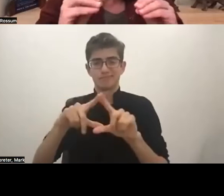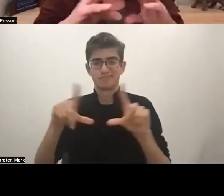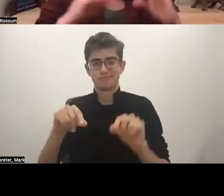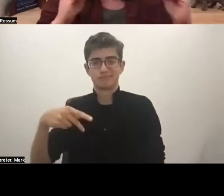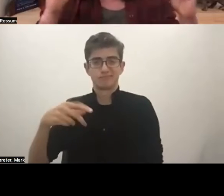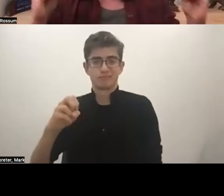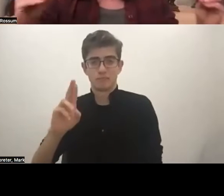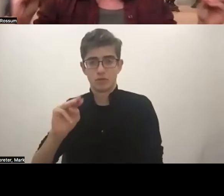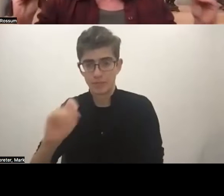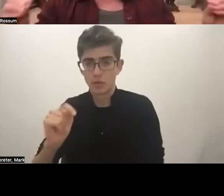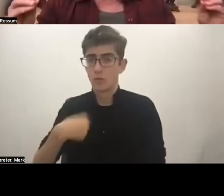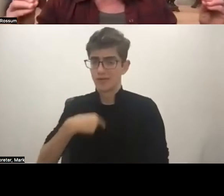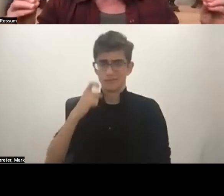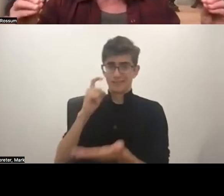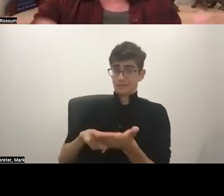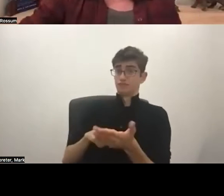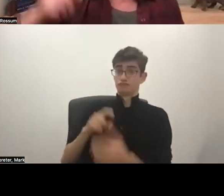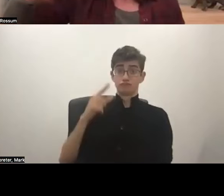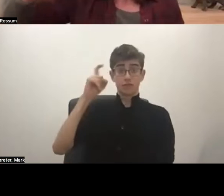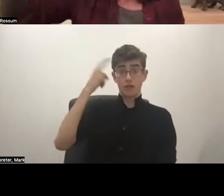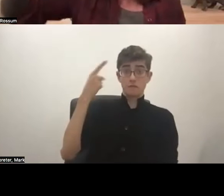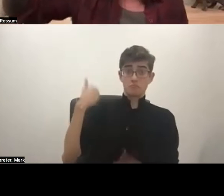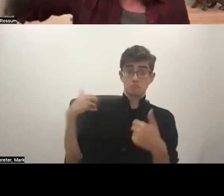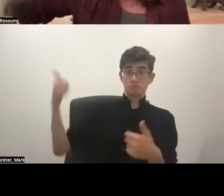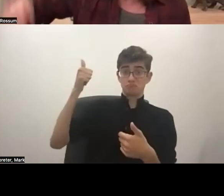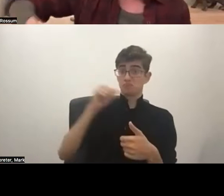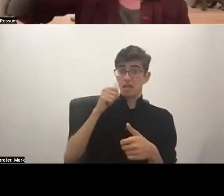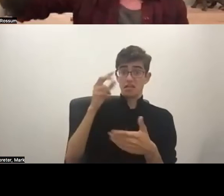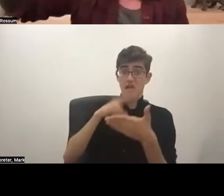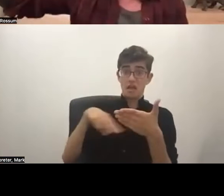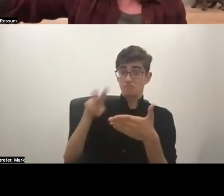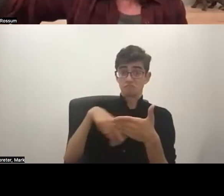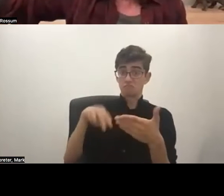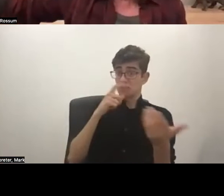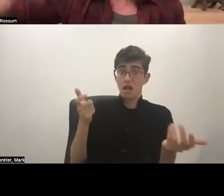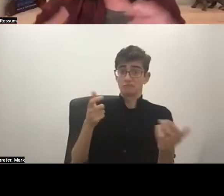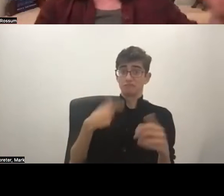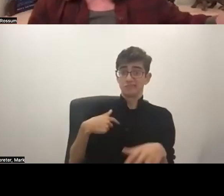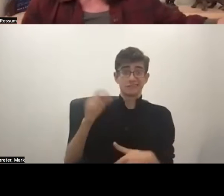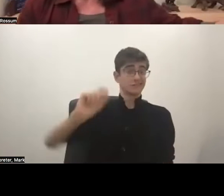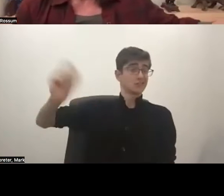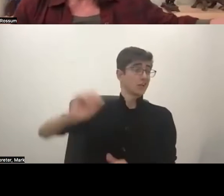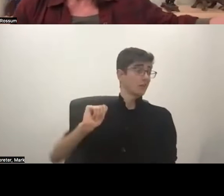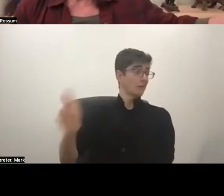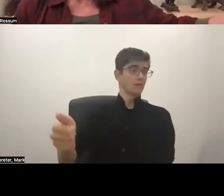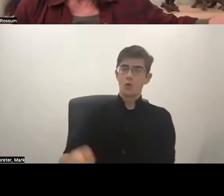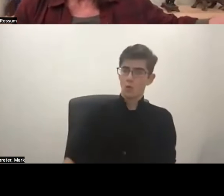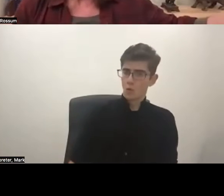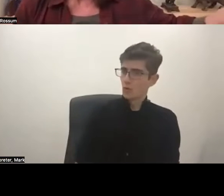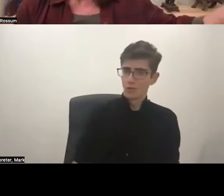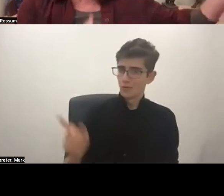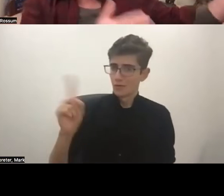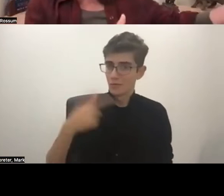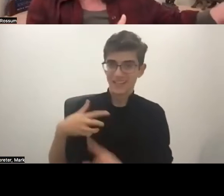failed to do this kind of analysis and just check the boxes and issued the permit that was going to have potentially